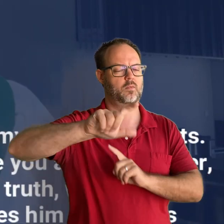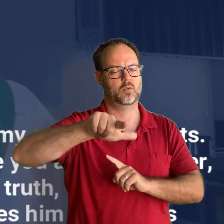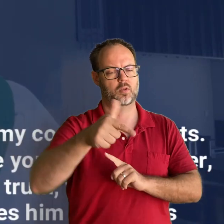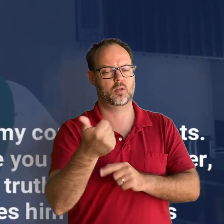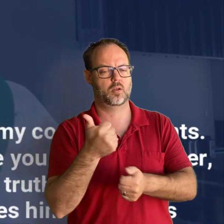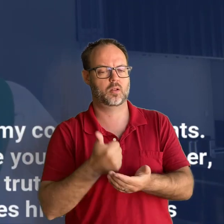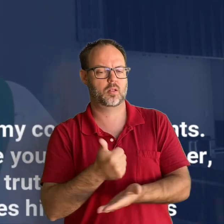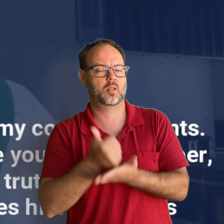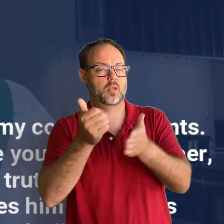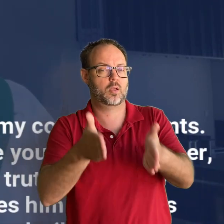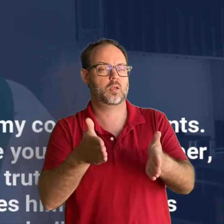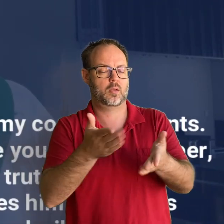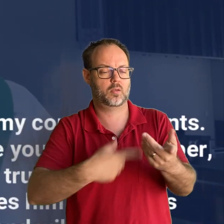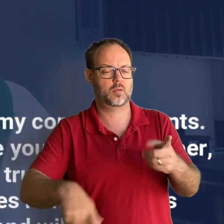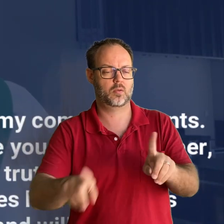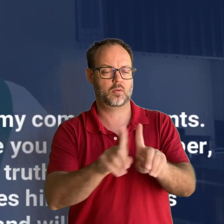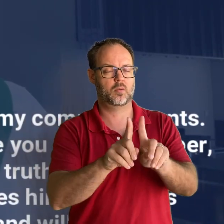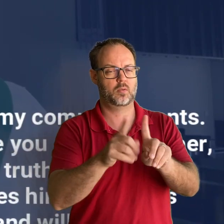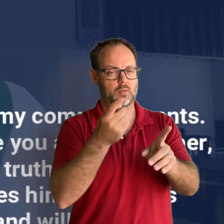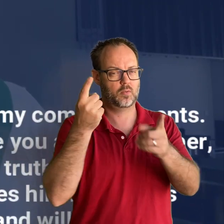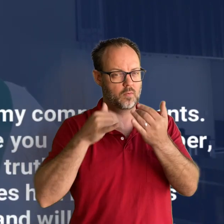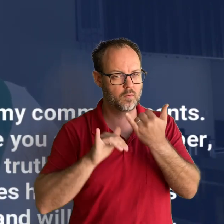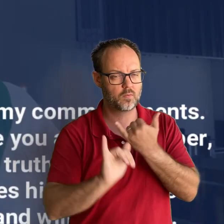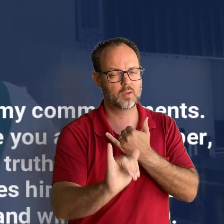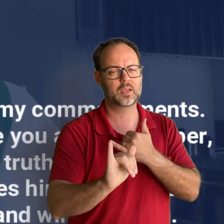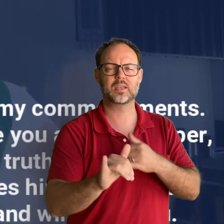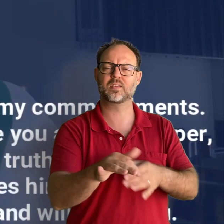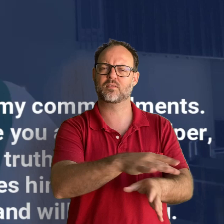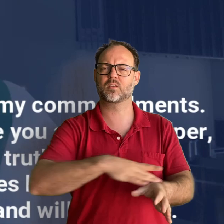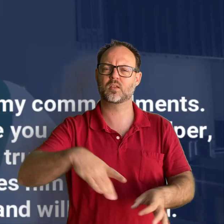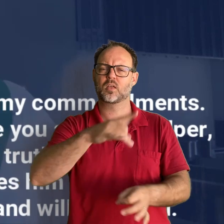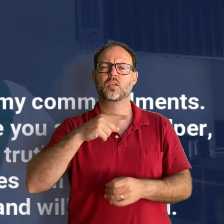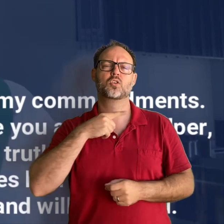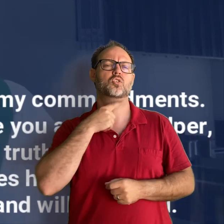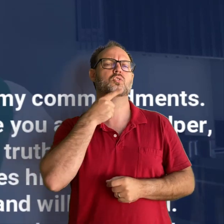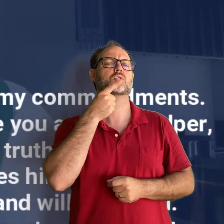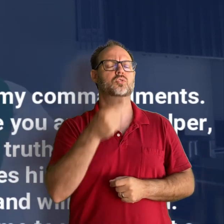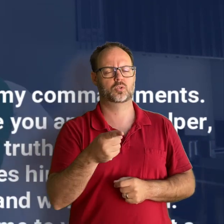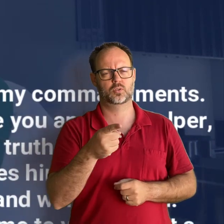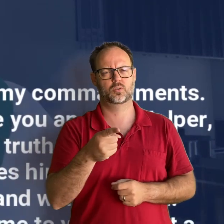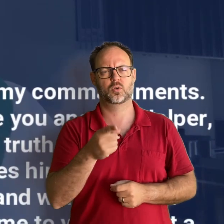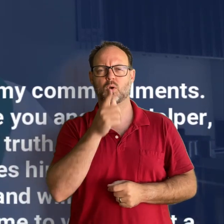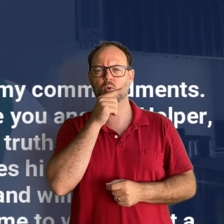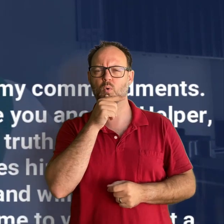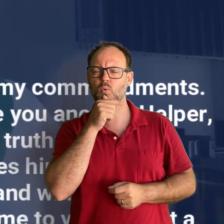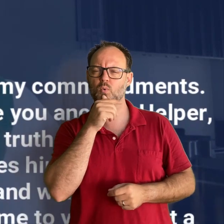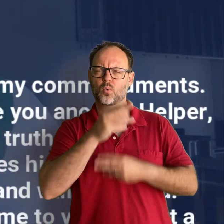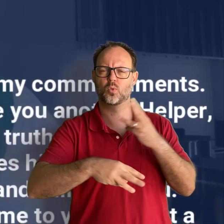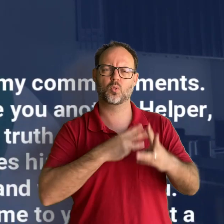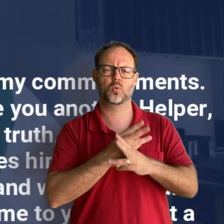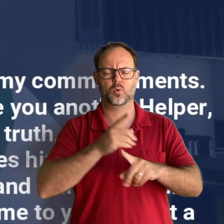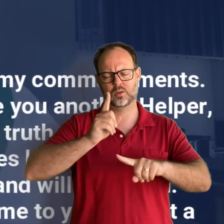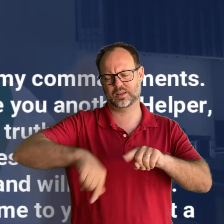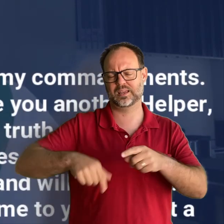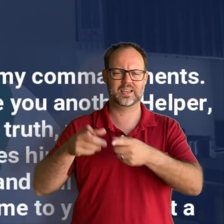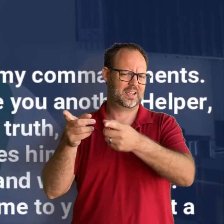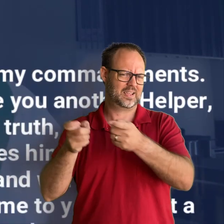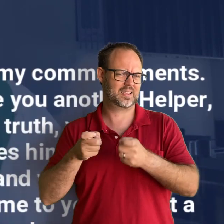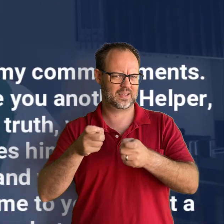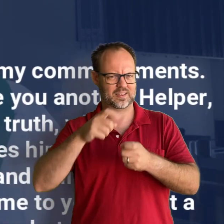another helper to be with you forever, even the Spirit of truth, whom the world cannot